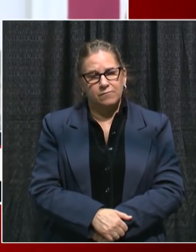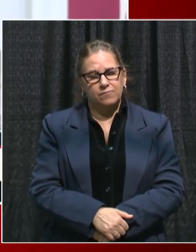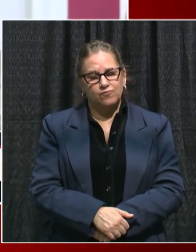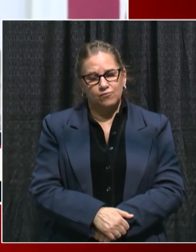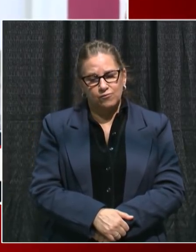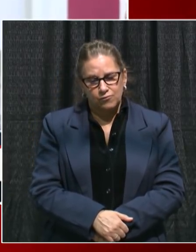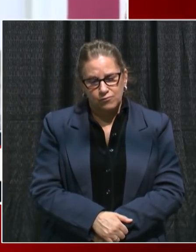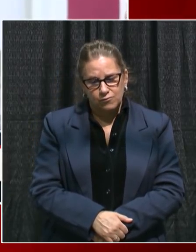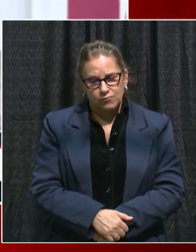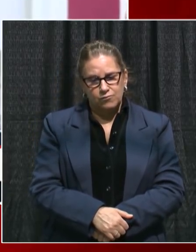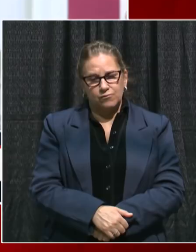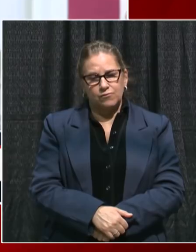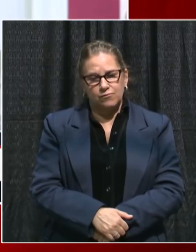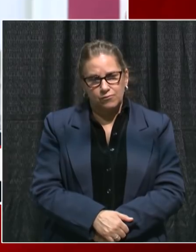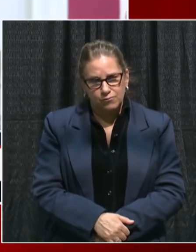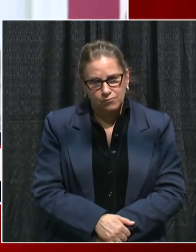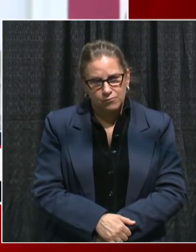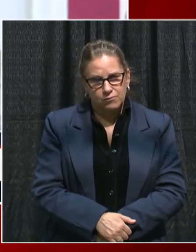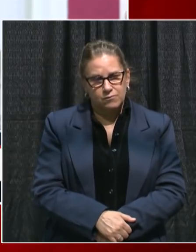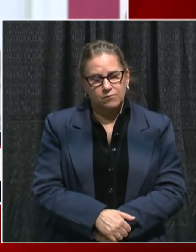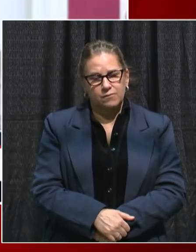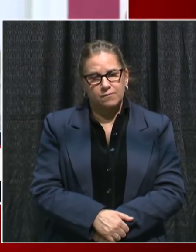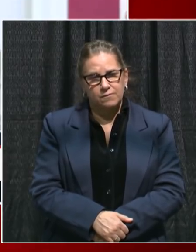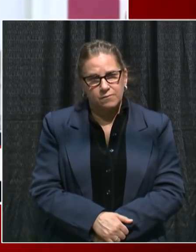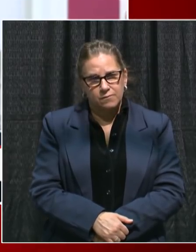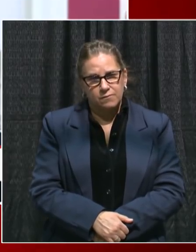that when they open,